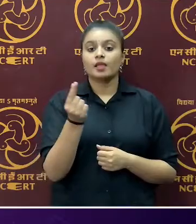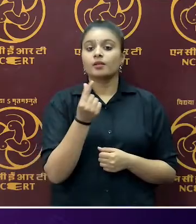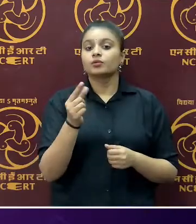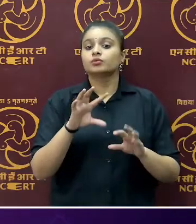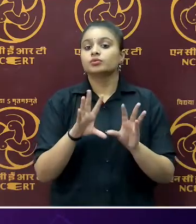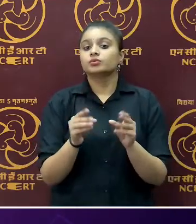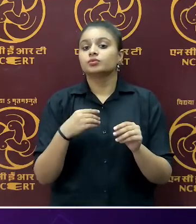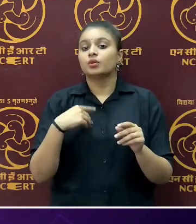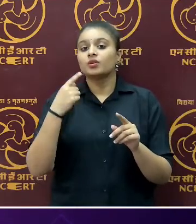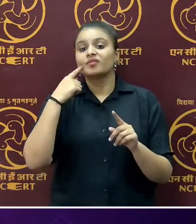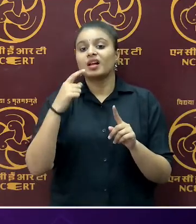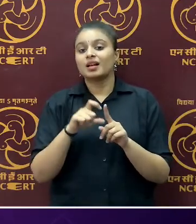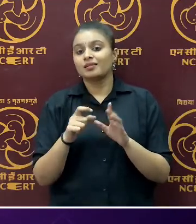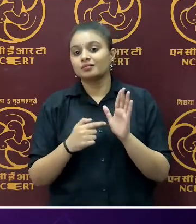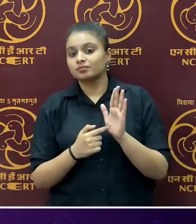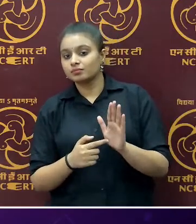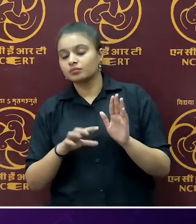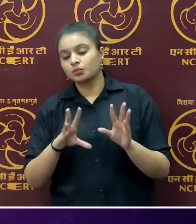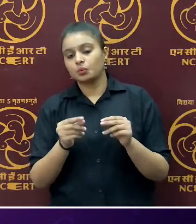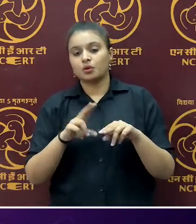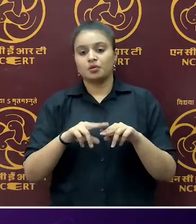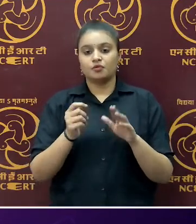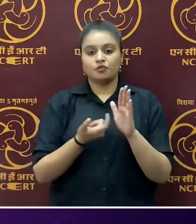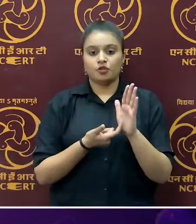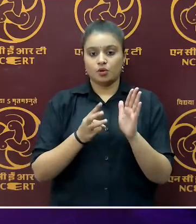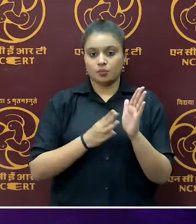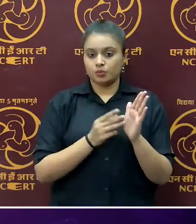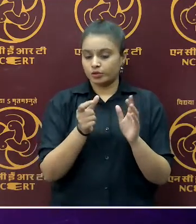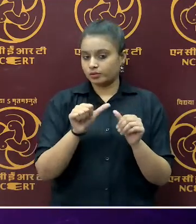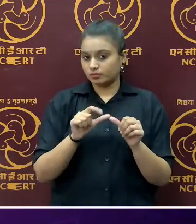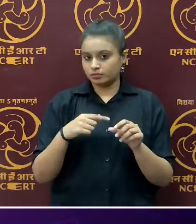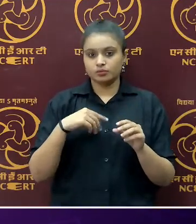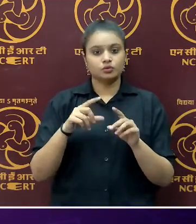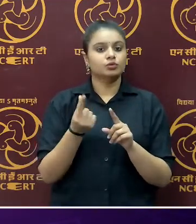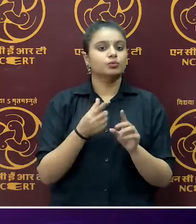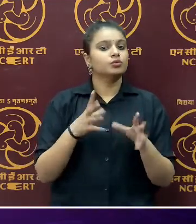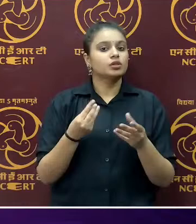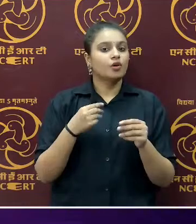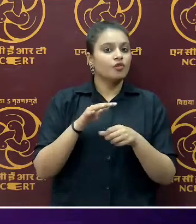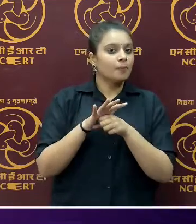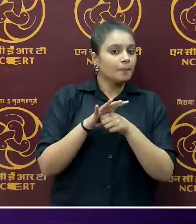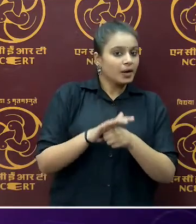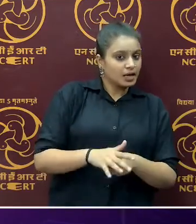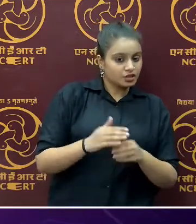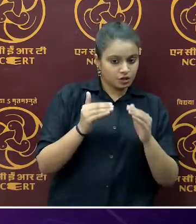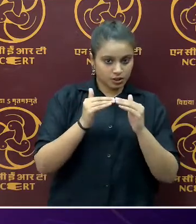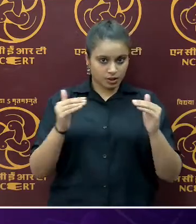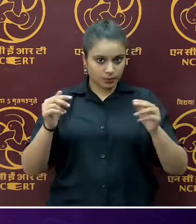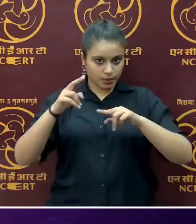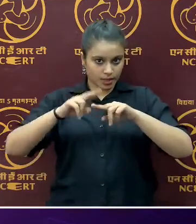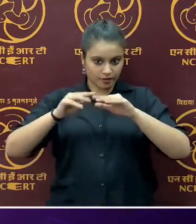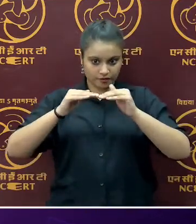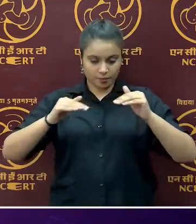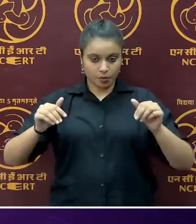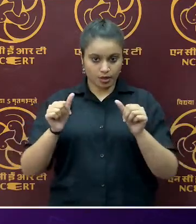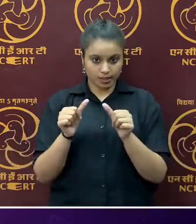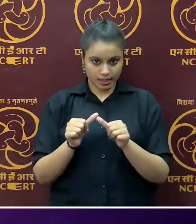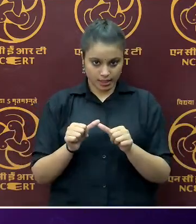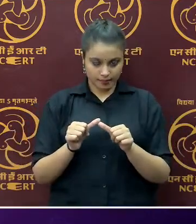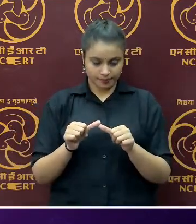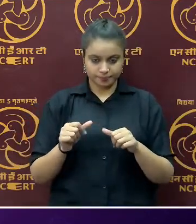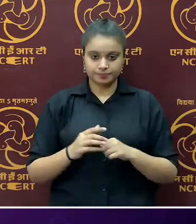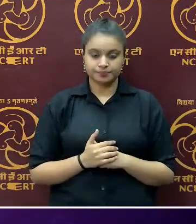whole identity, or we can say the formula. So it shows that pressure is equals to force upon area.